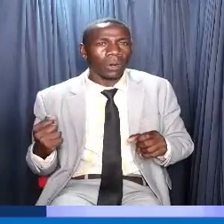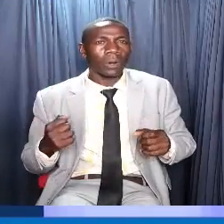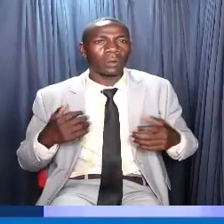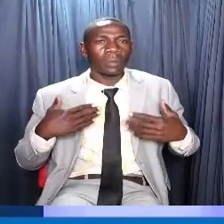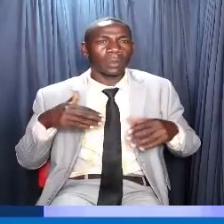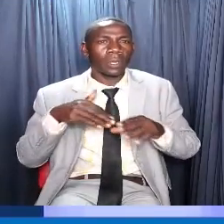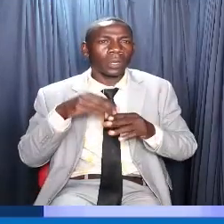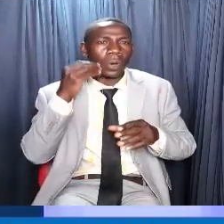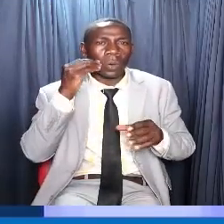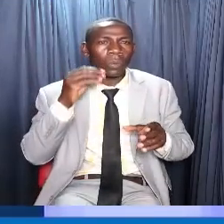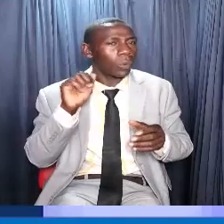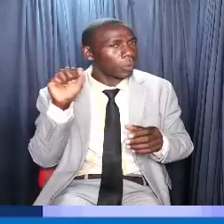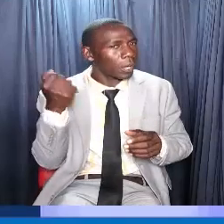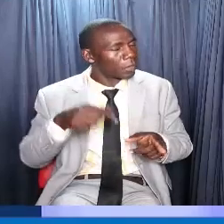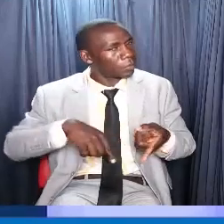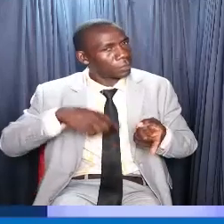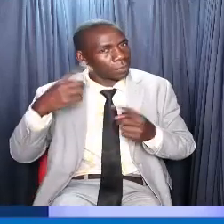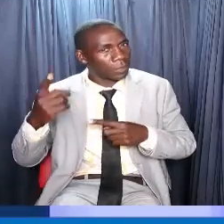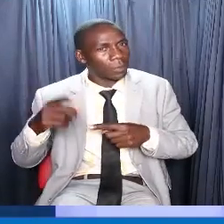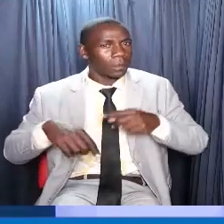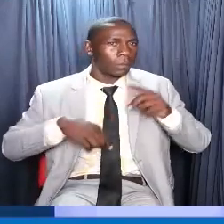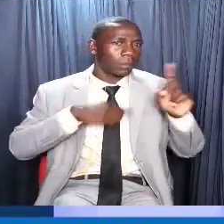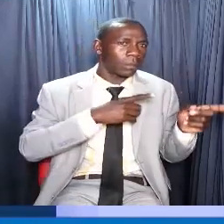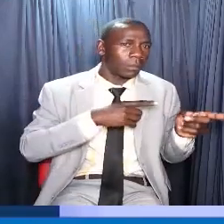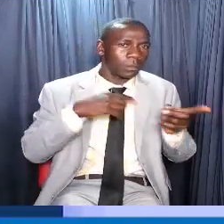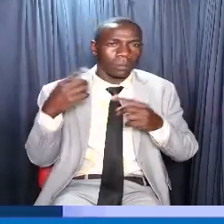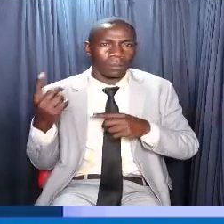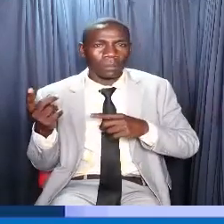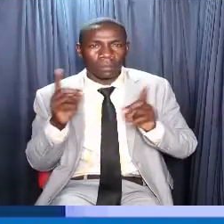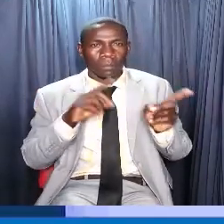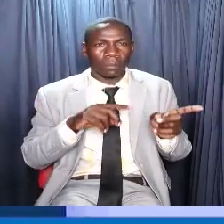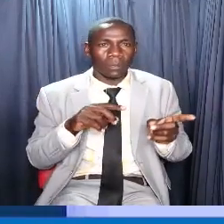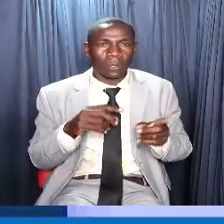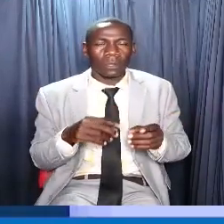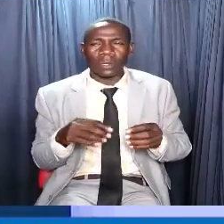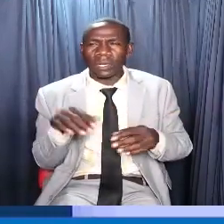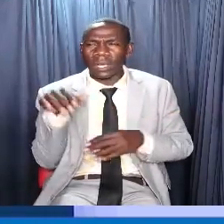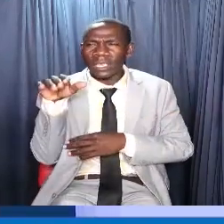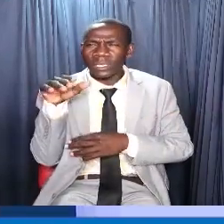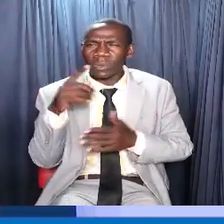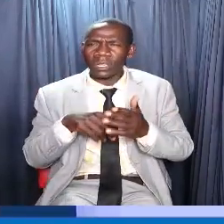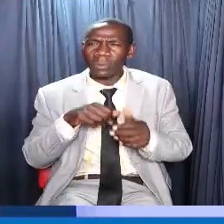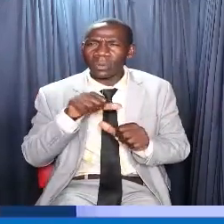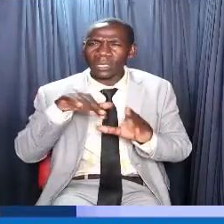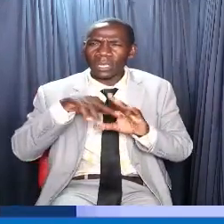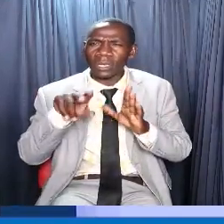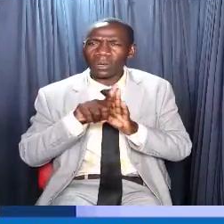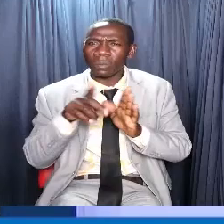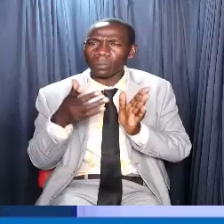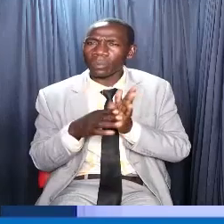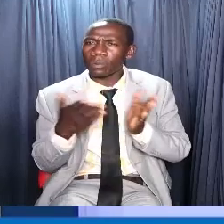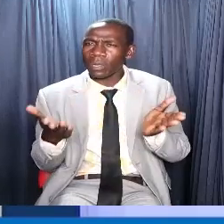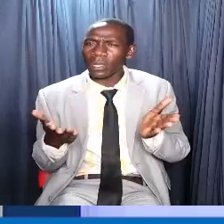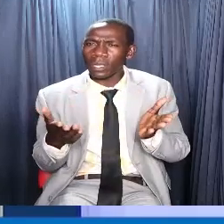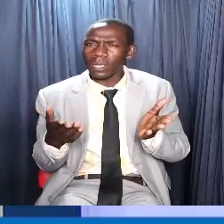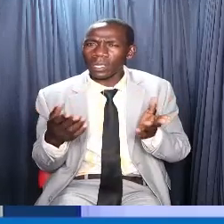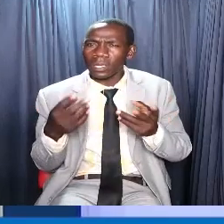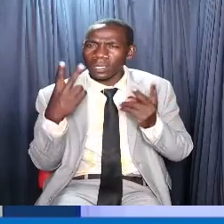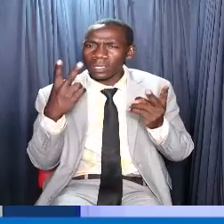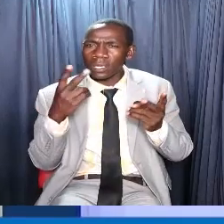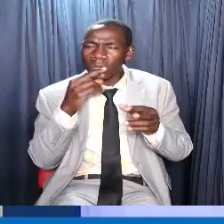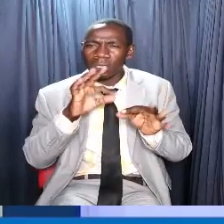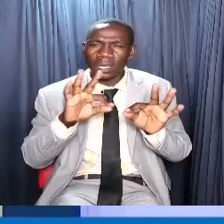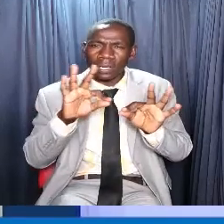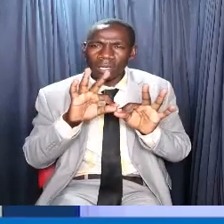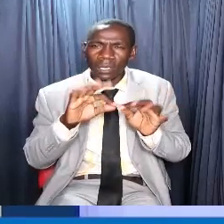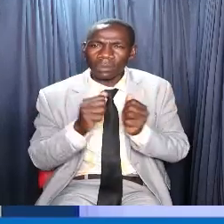wao wameenda. But when the parents wake up, that is it. Hawana anga na mkaza mwana yule. They don't at least ask about this daughter. Mbona tumuona akishirikiana na